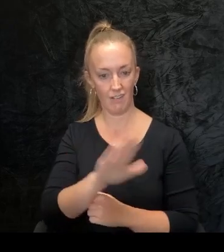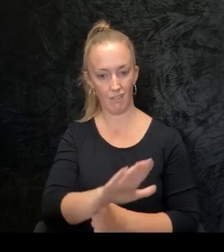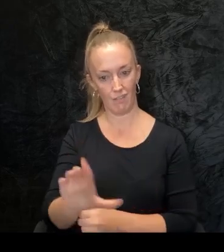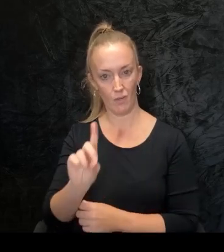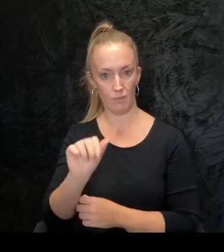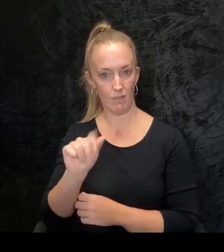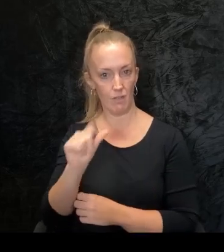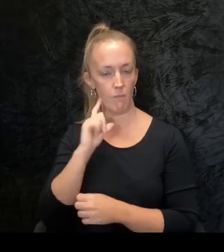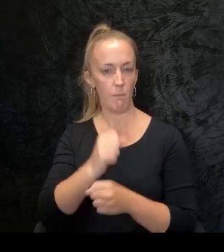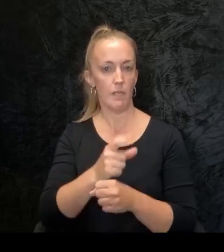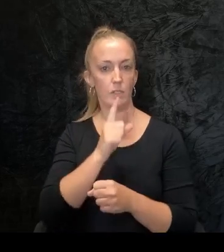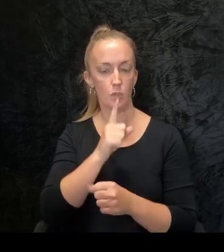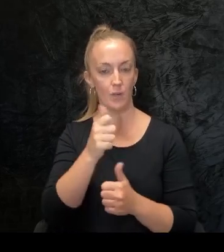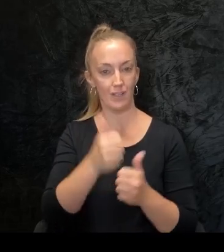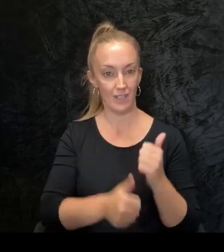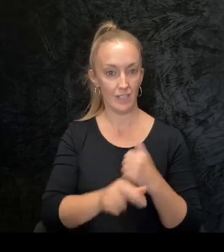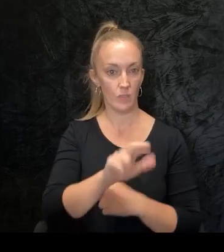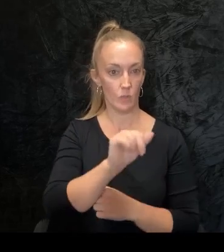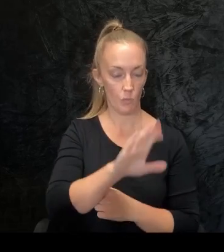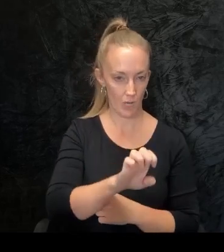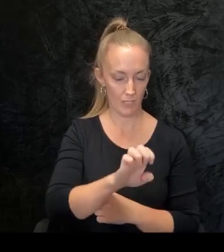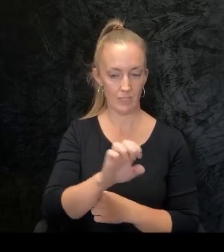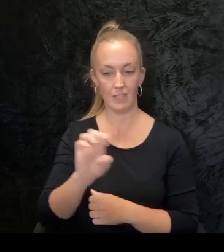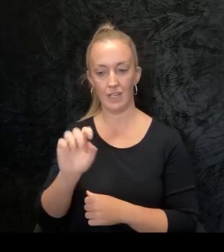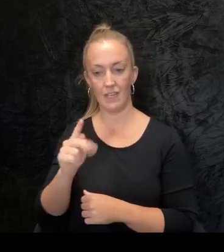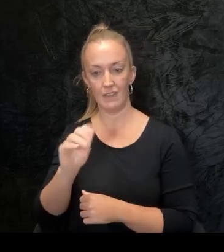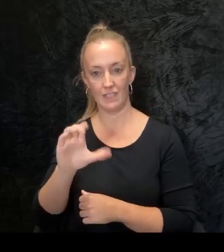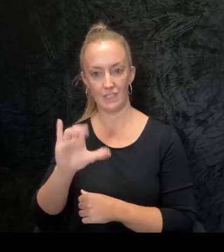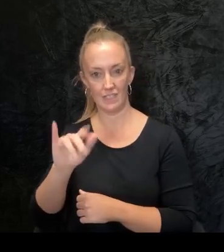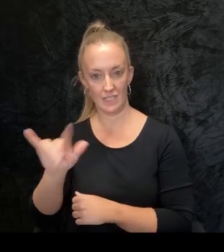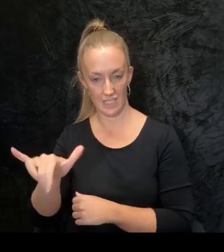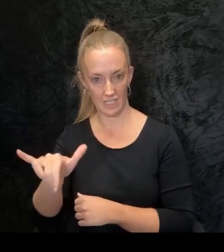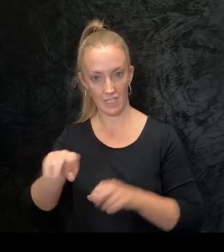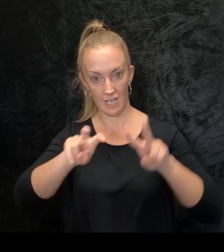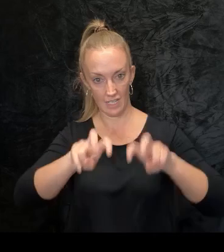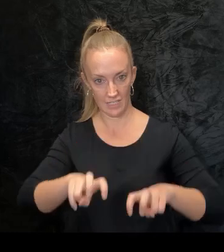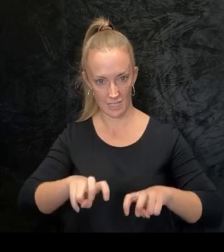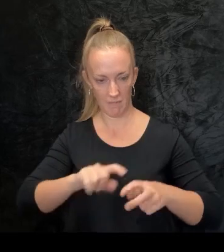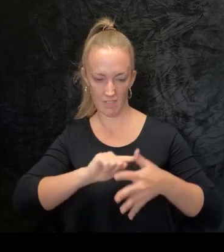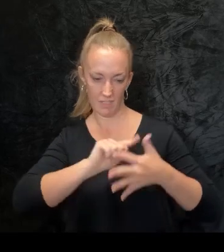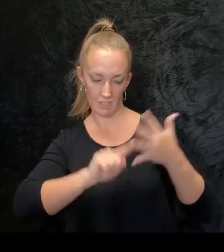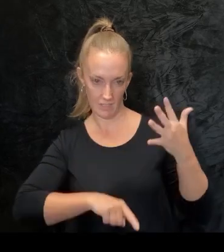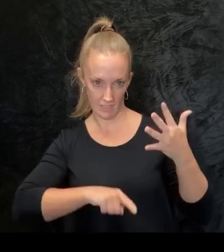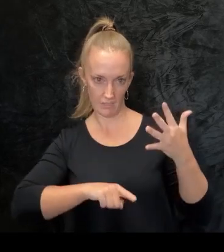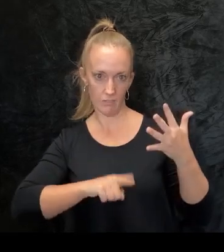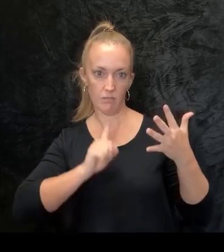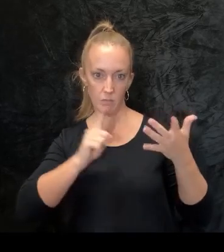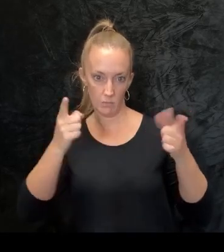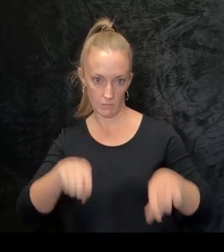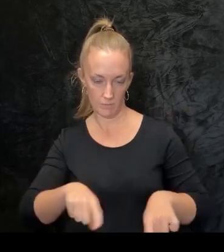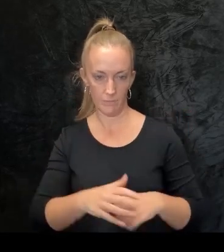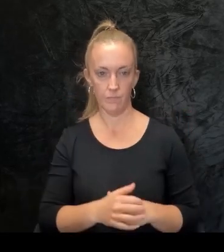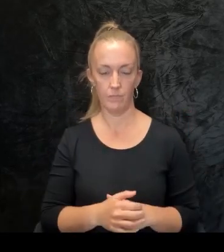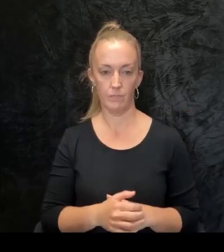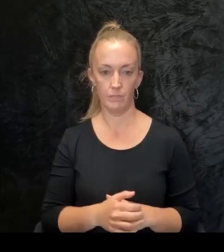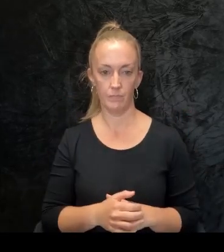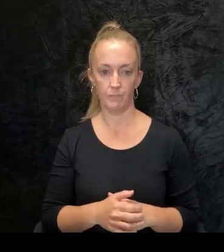for each race and ethnicity examined, the following conditions exist.